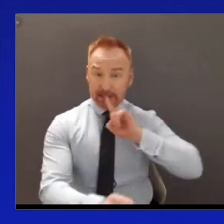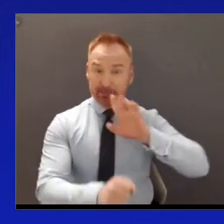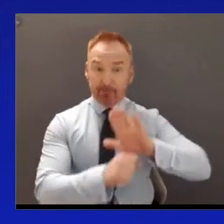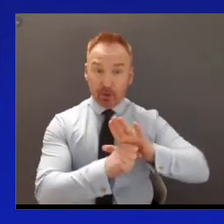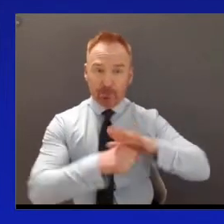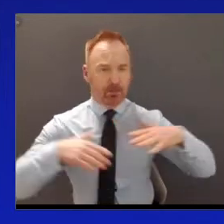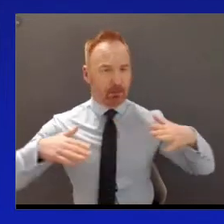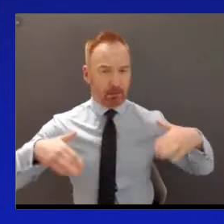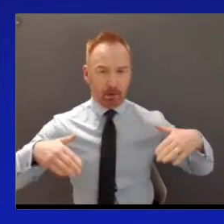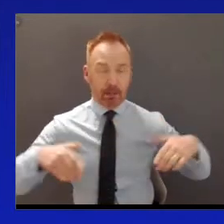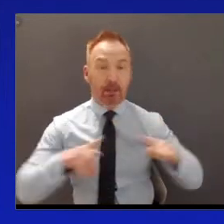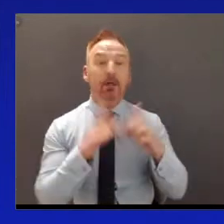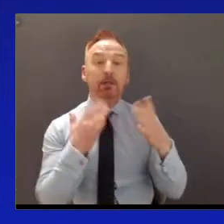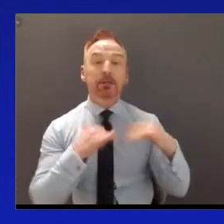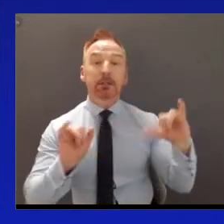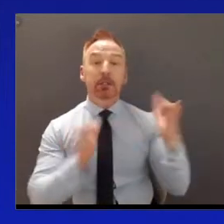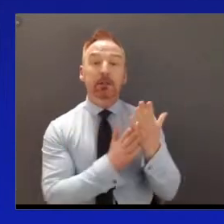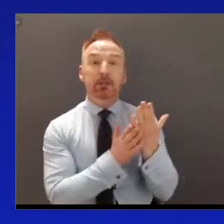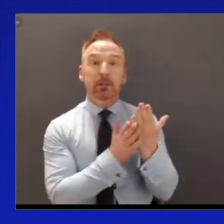some